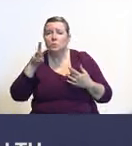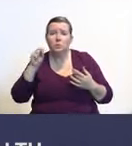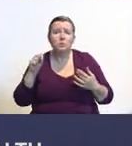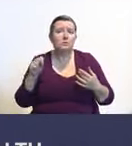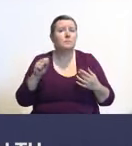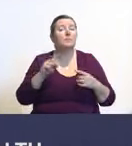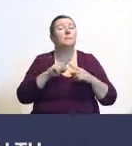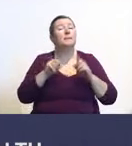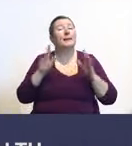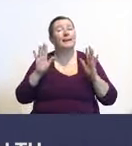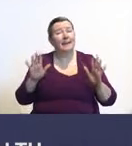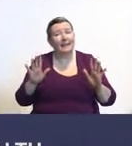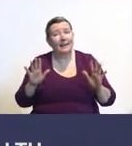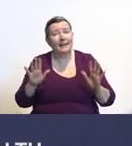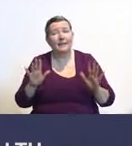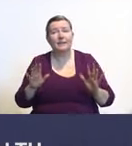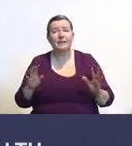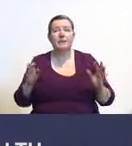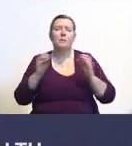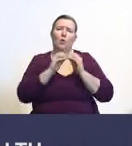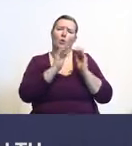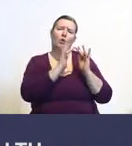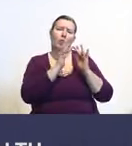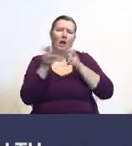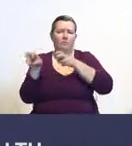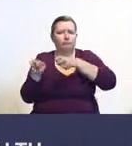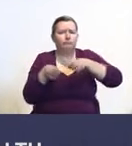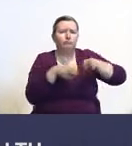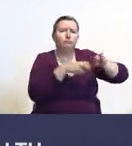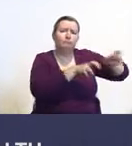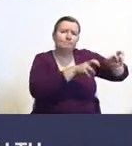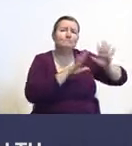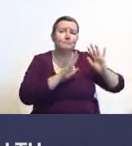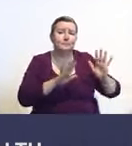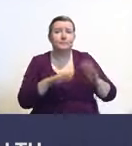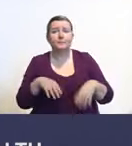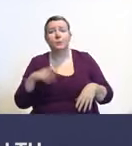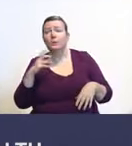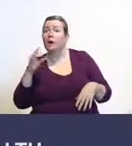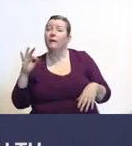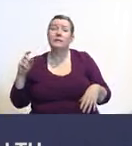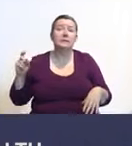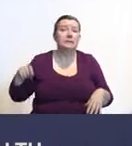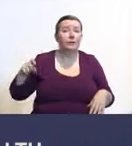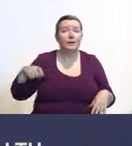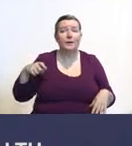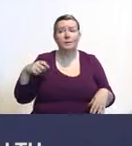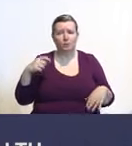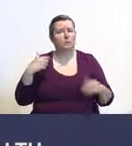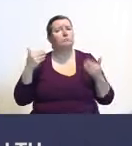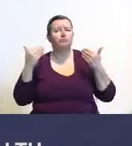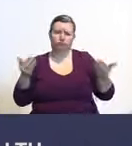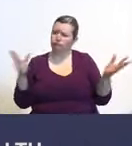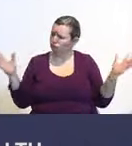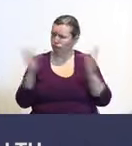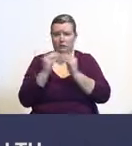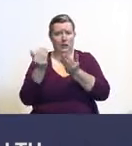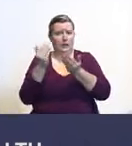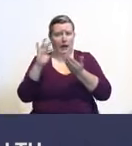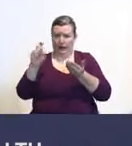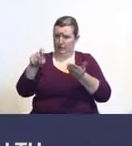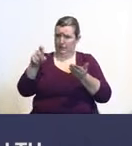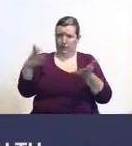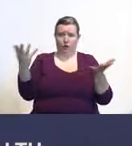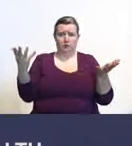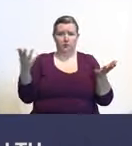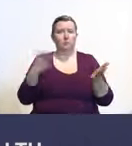probably much more so online. However, should the need arise, we will not hesitate to reconvene here. And please God, that need will